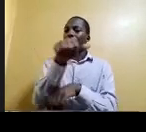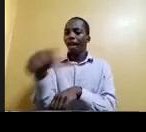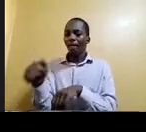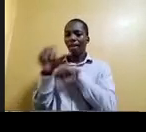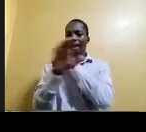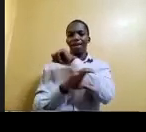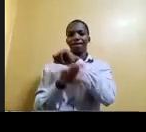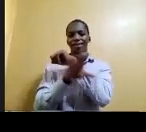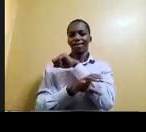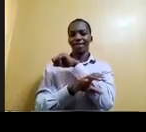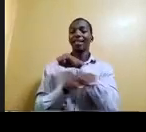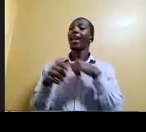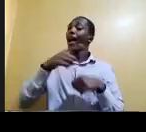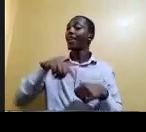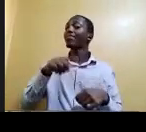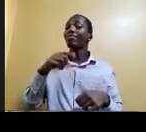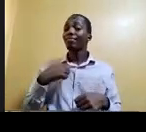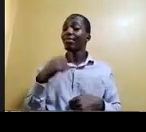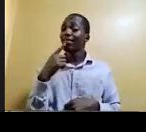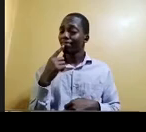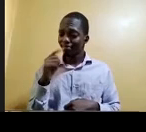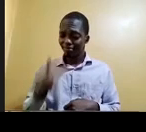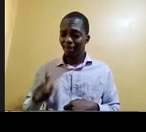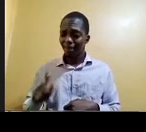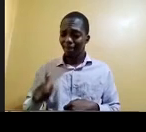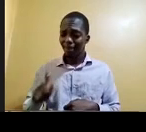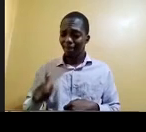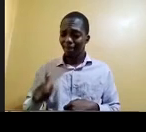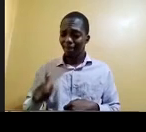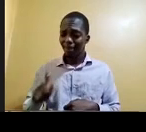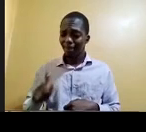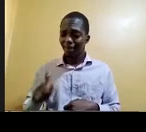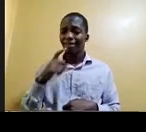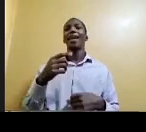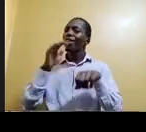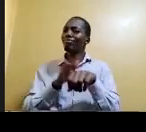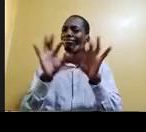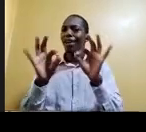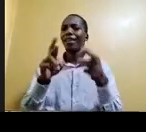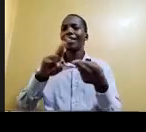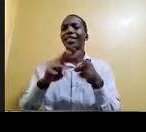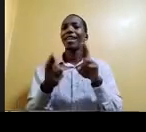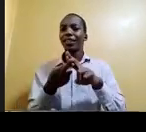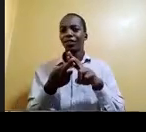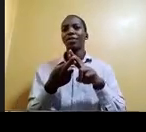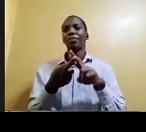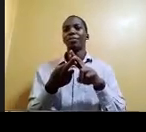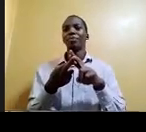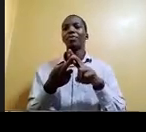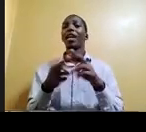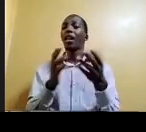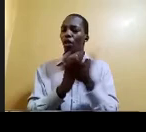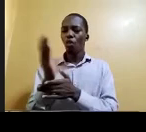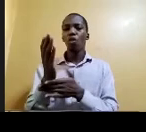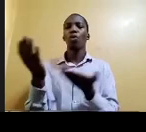have an excellent relationship with DigiTrade and DigiIMPA, and that I'm sure that through dialogue and joint